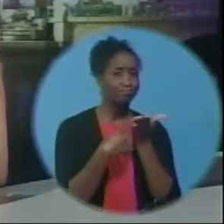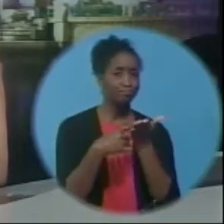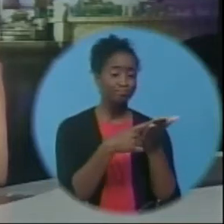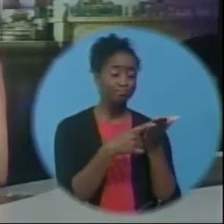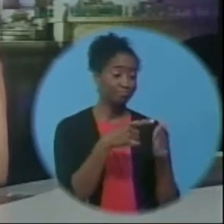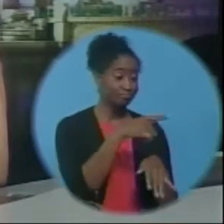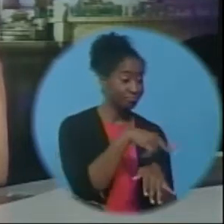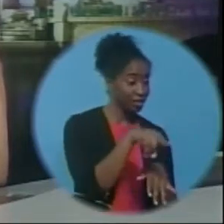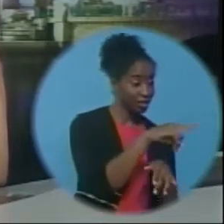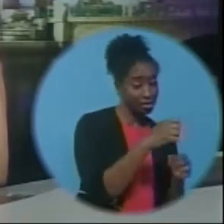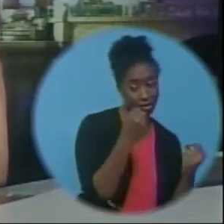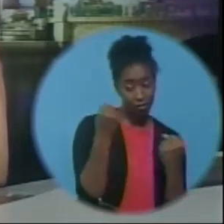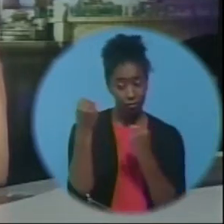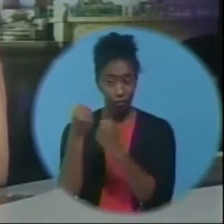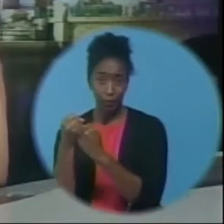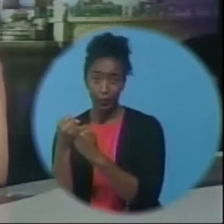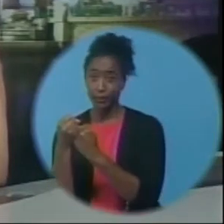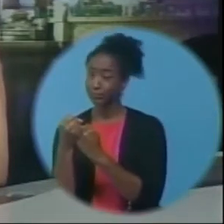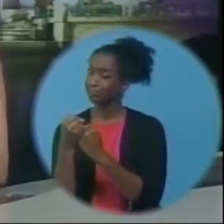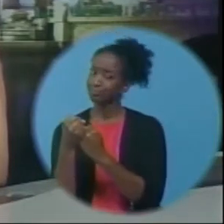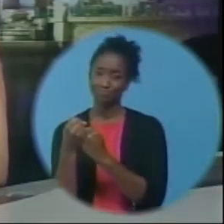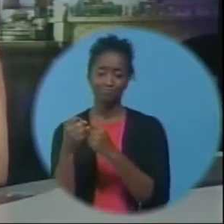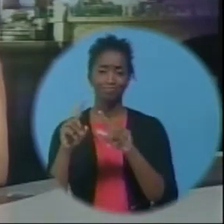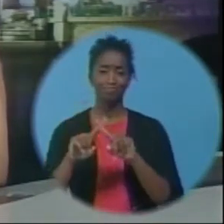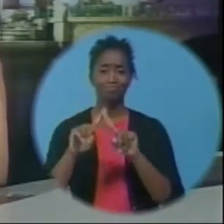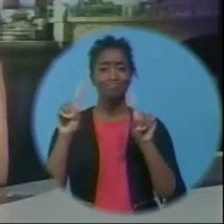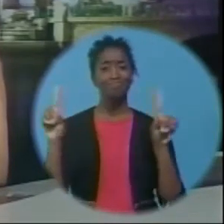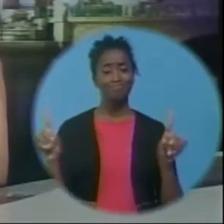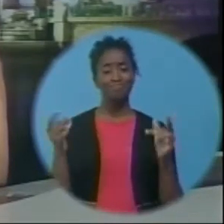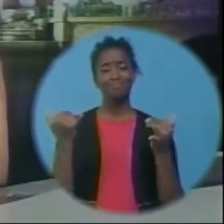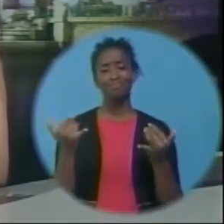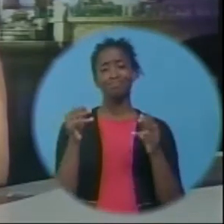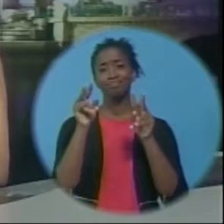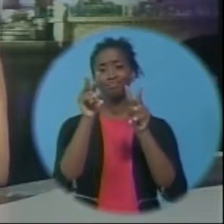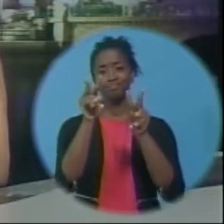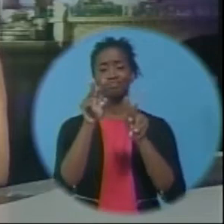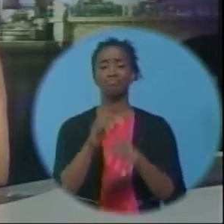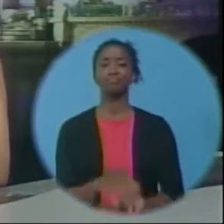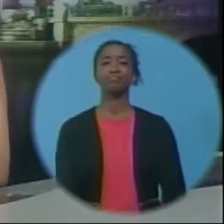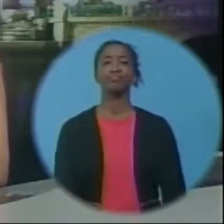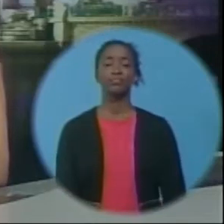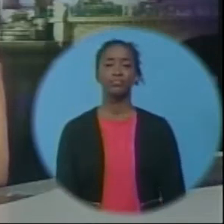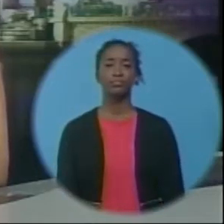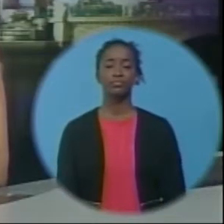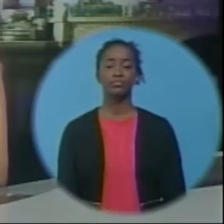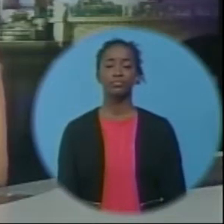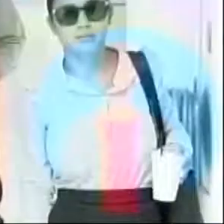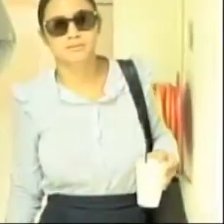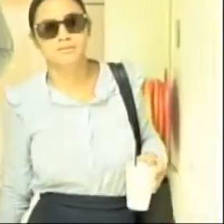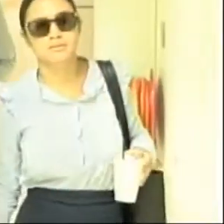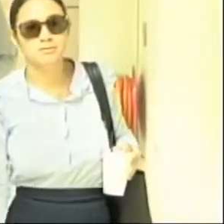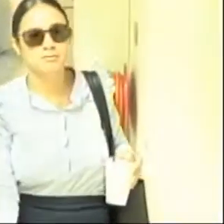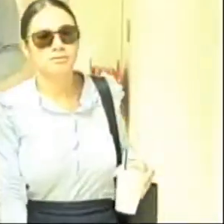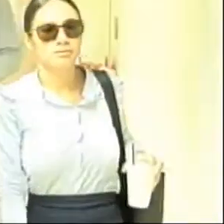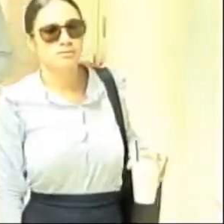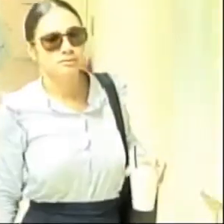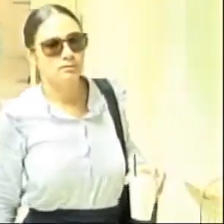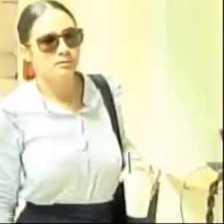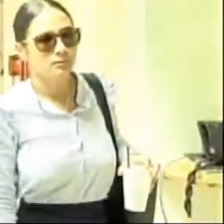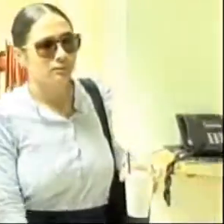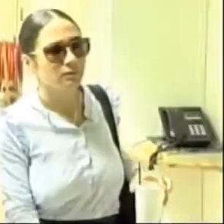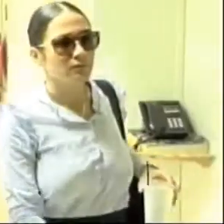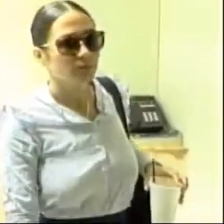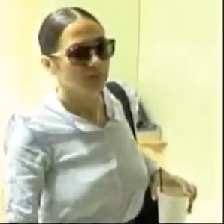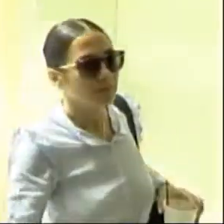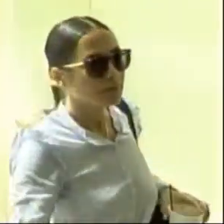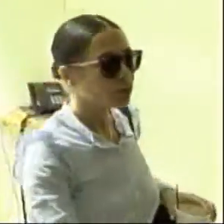current position is quite different to that of the unions. Kareem Smith has the details. Industrial action